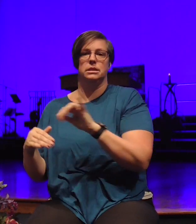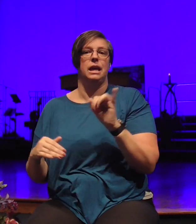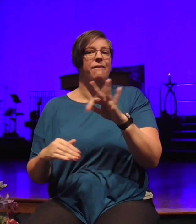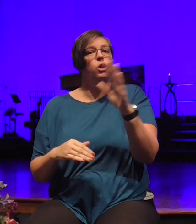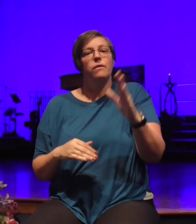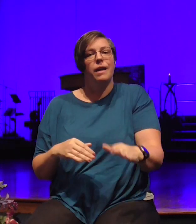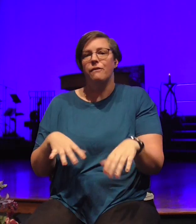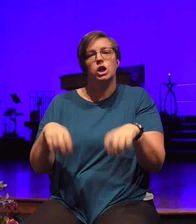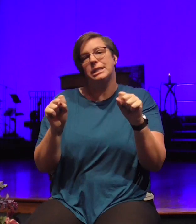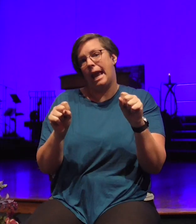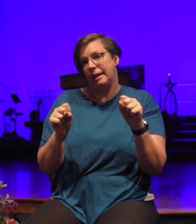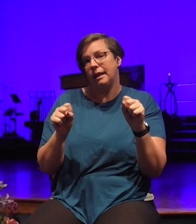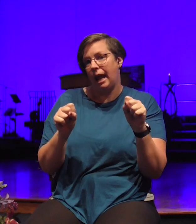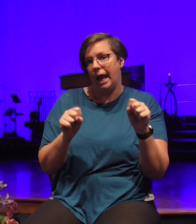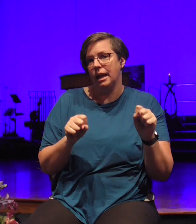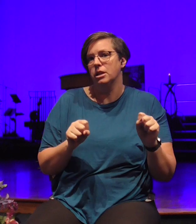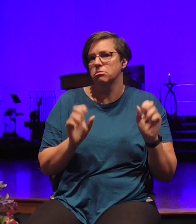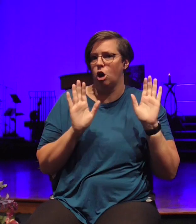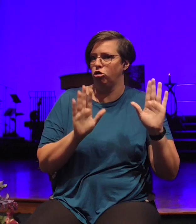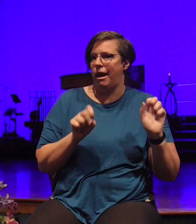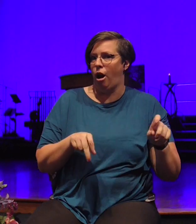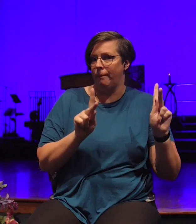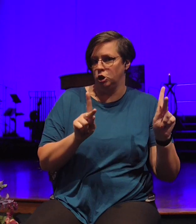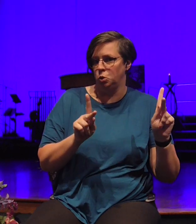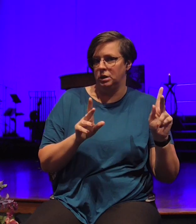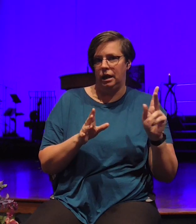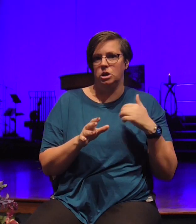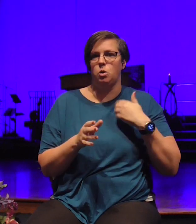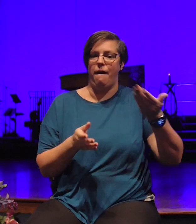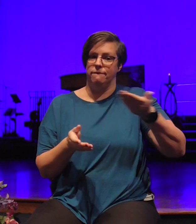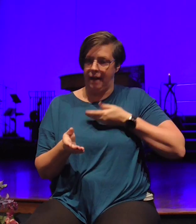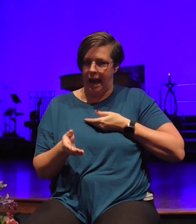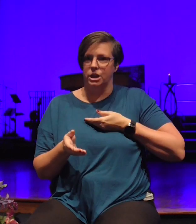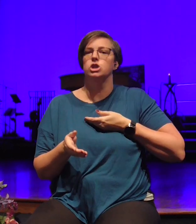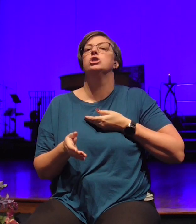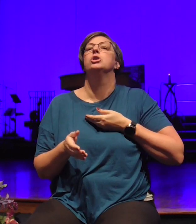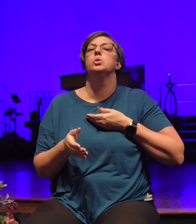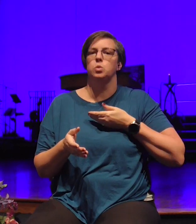about our teaching, it's a great opportunity. So I invite you in to be with me for this class